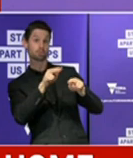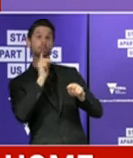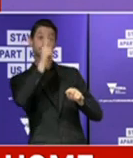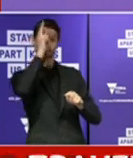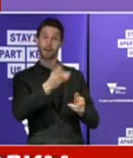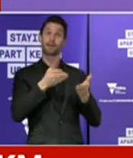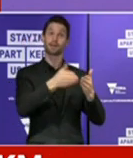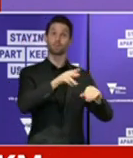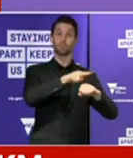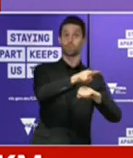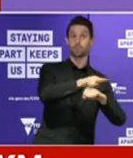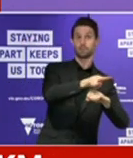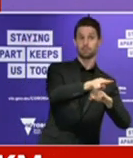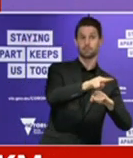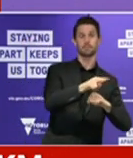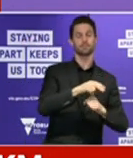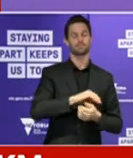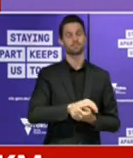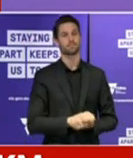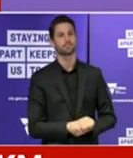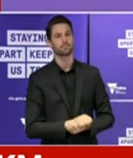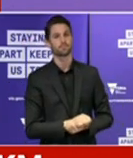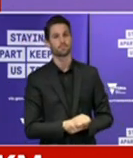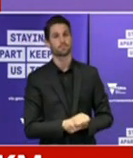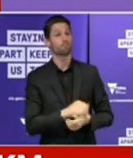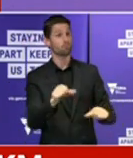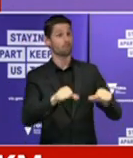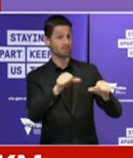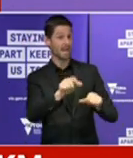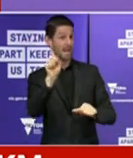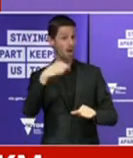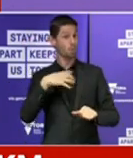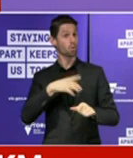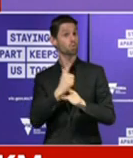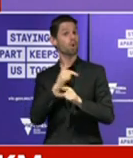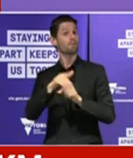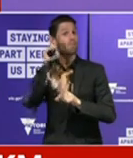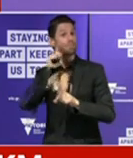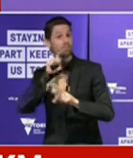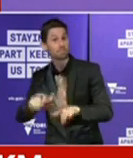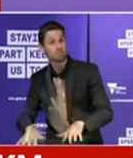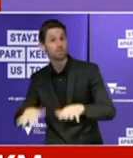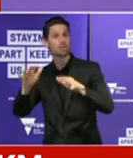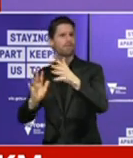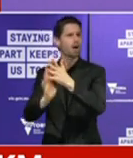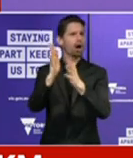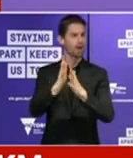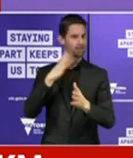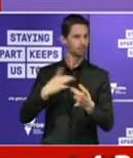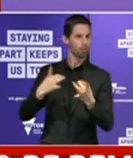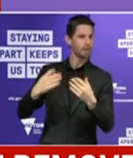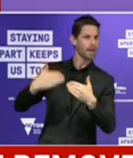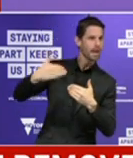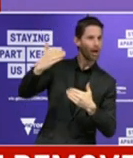again also. Can I now just quickly go to fire and flood preparedness, and then I want to say a little bit about